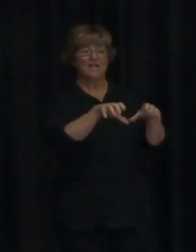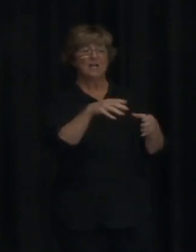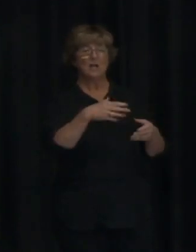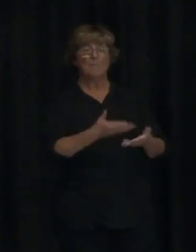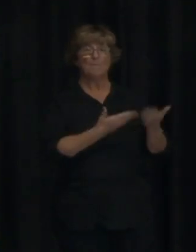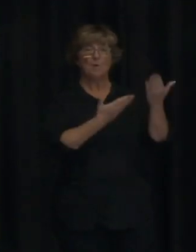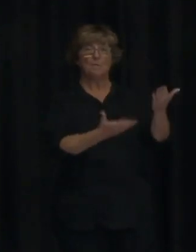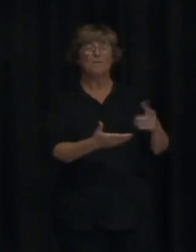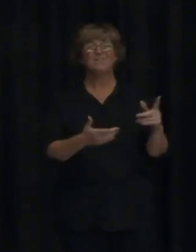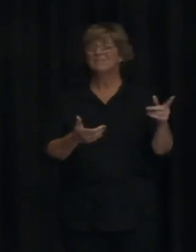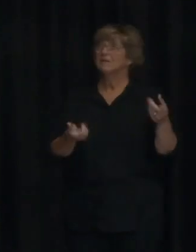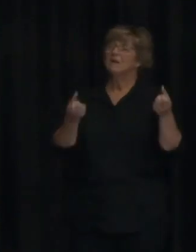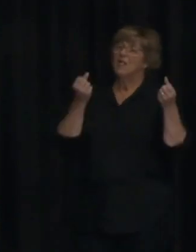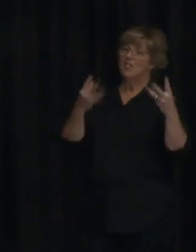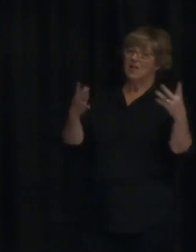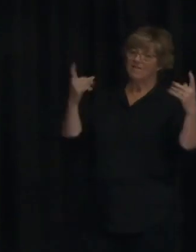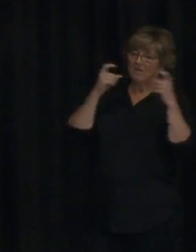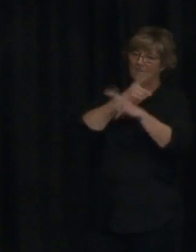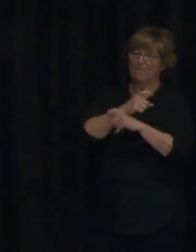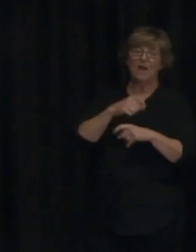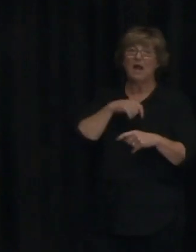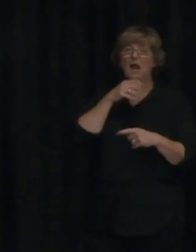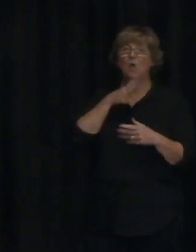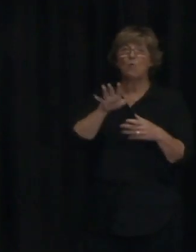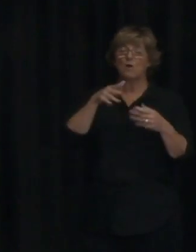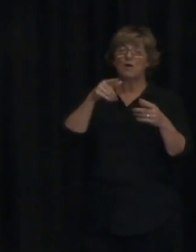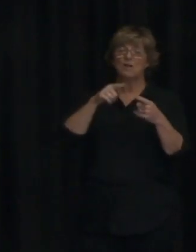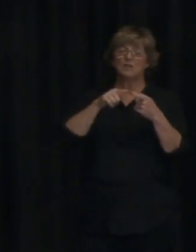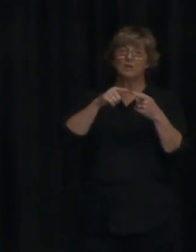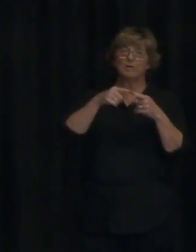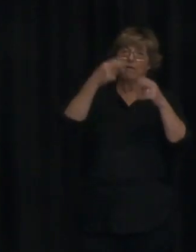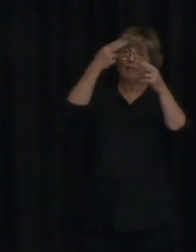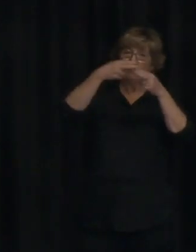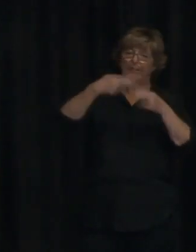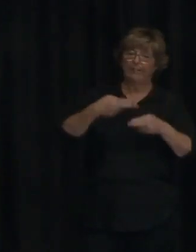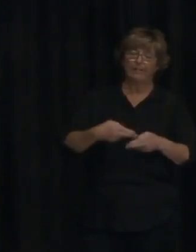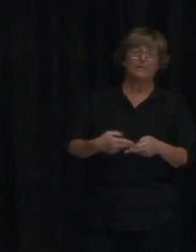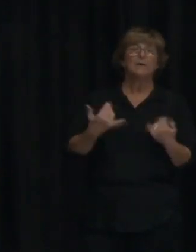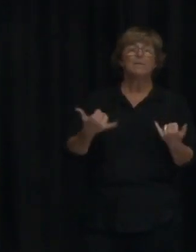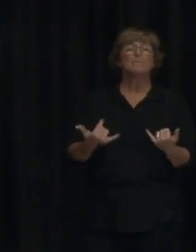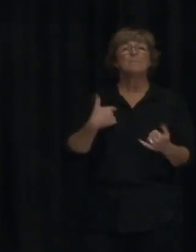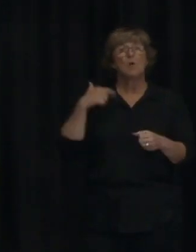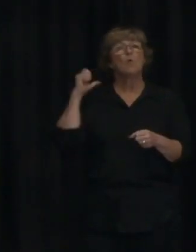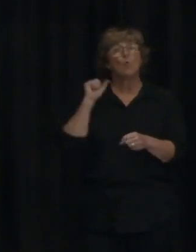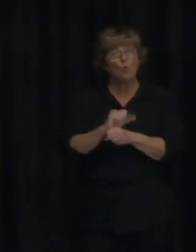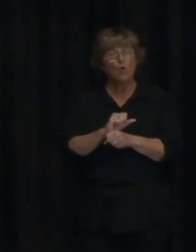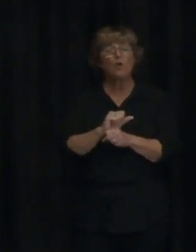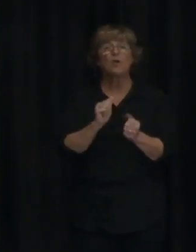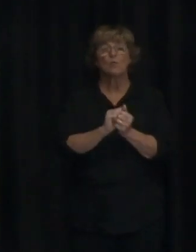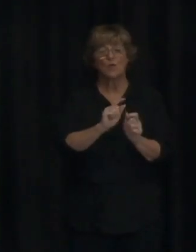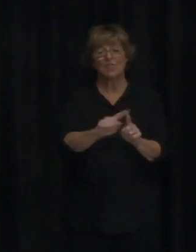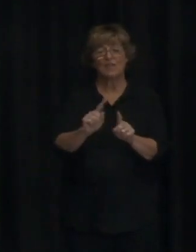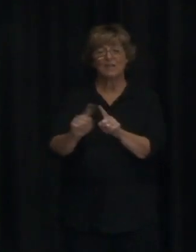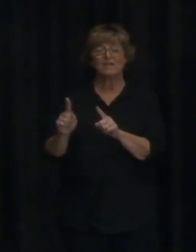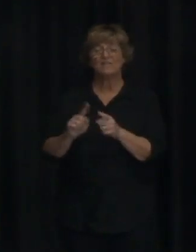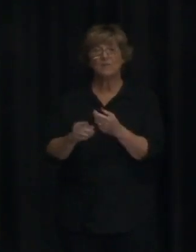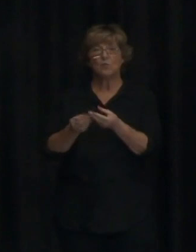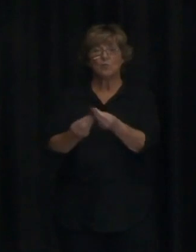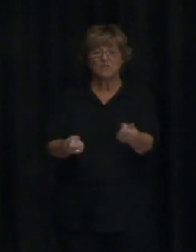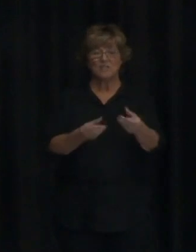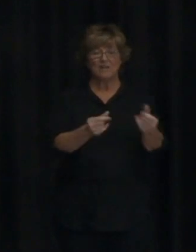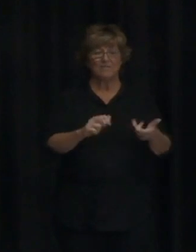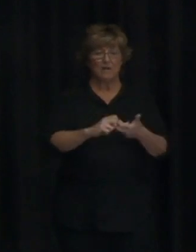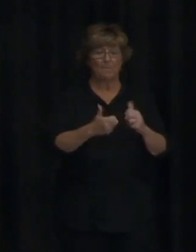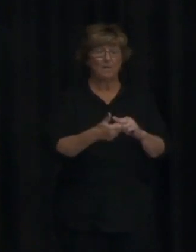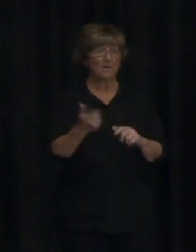lot of complexities, and I don't want to socialize them right now, particularly because we're working with those bargaining units to address those issues. Is